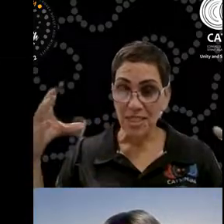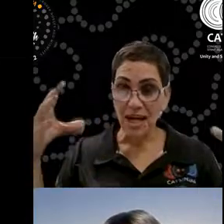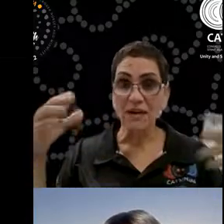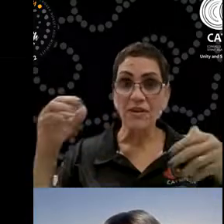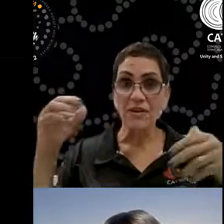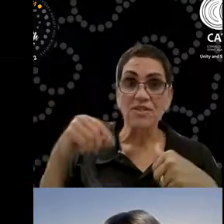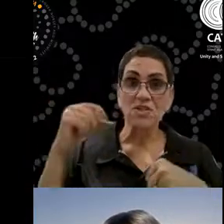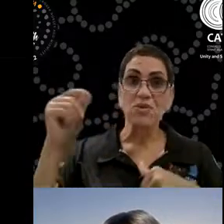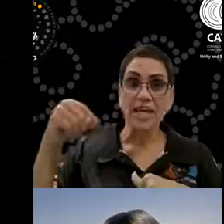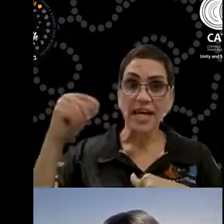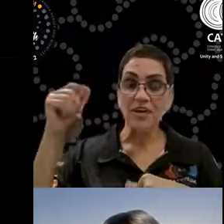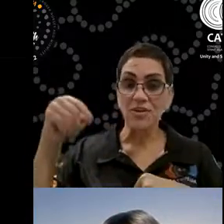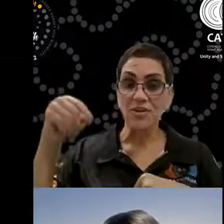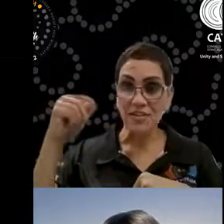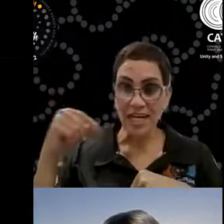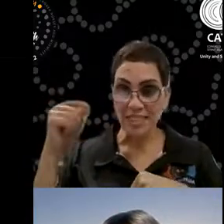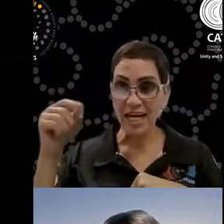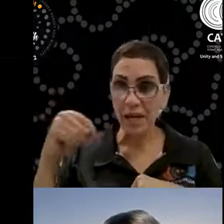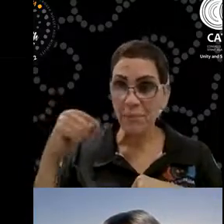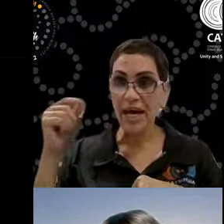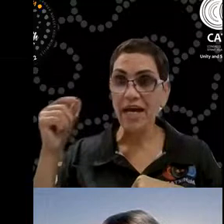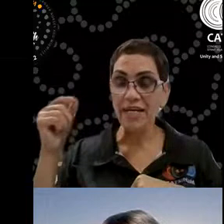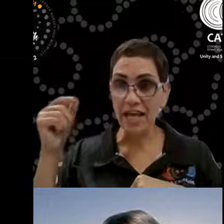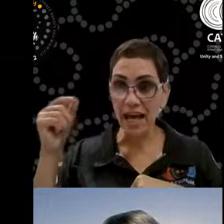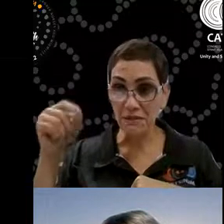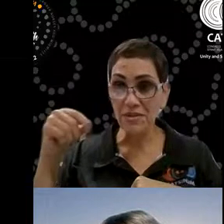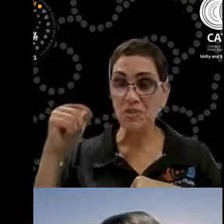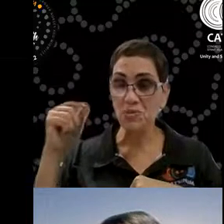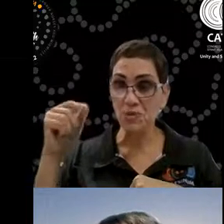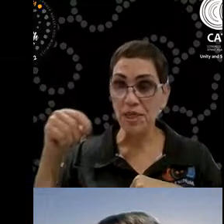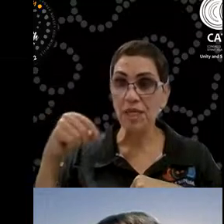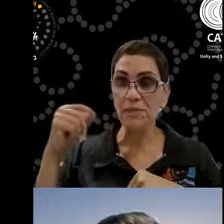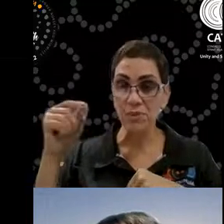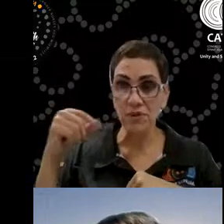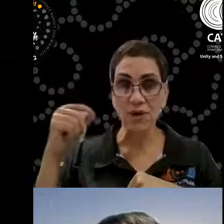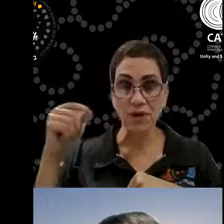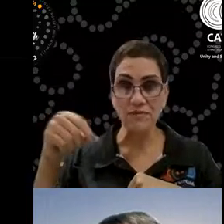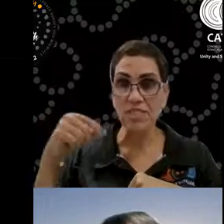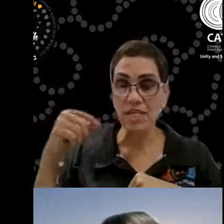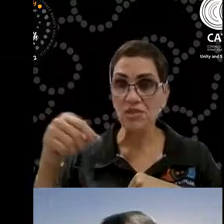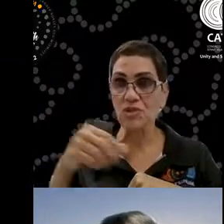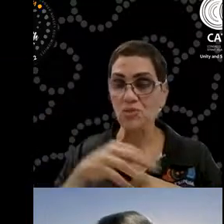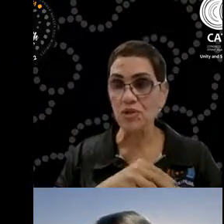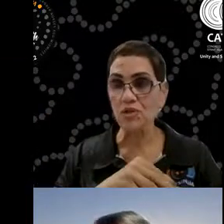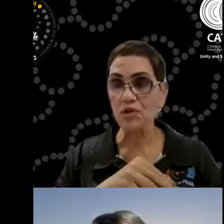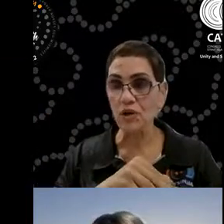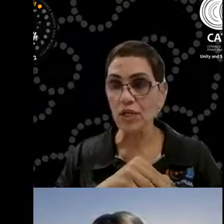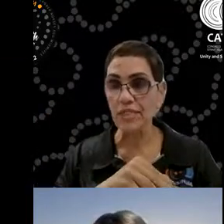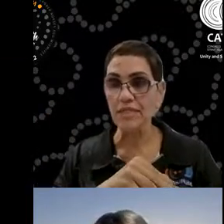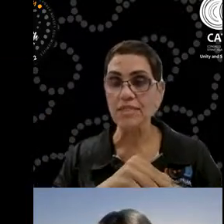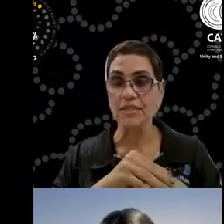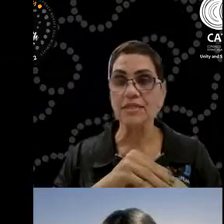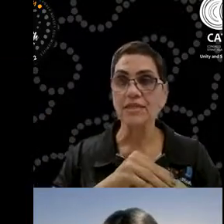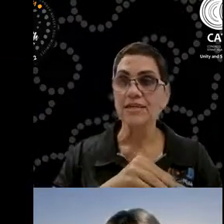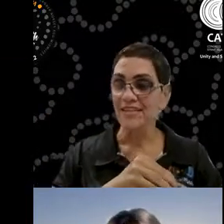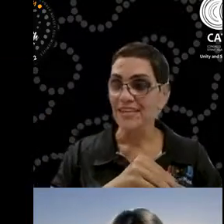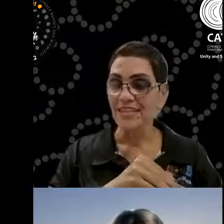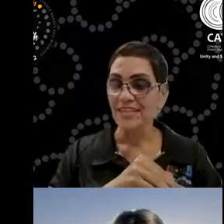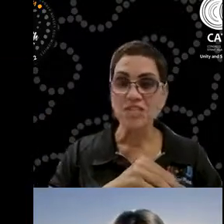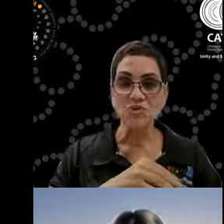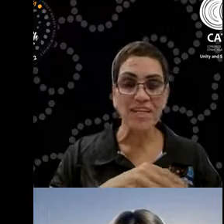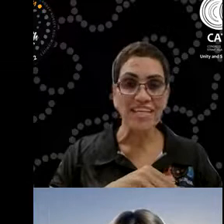you some scenarios to allow you to start to unpack and have these really important conversations with your